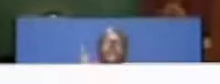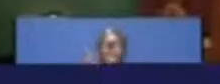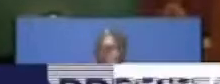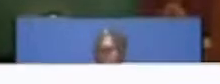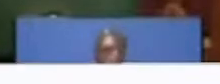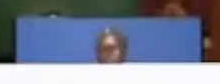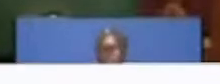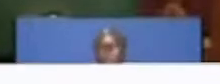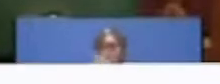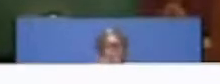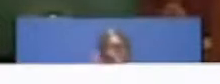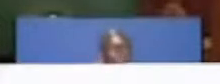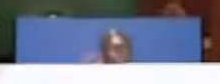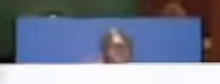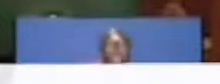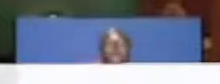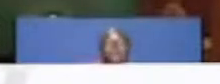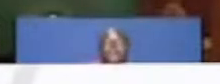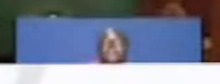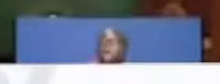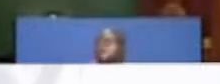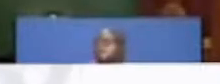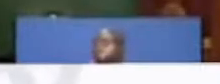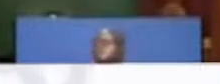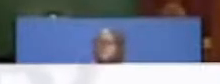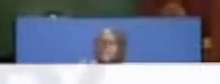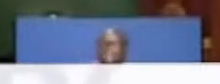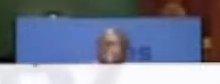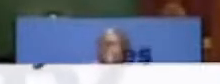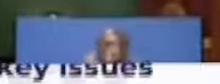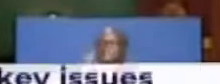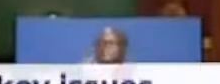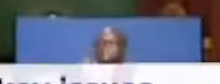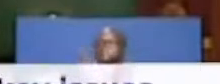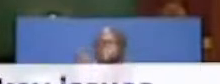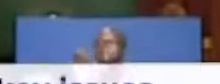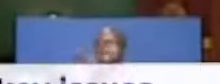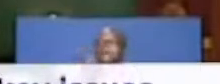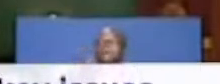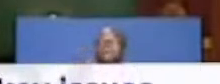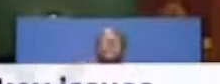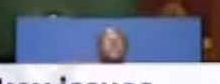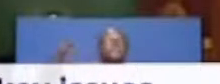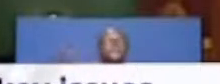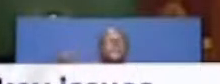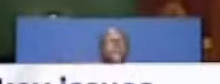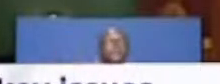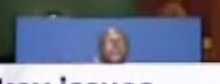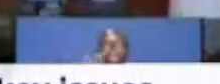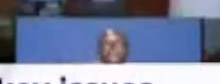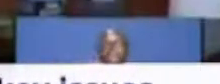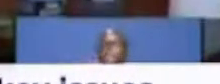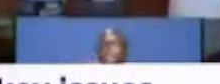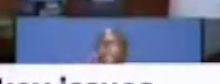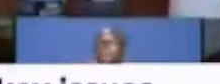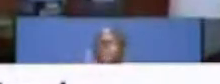this without the luxury of a strategy dry run to determine whether the Big Bang approach would